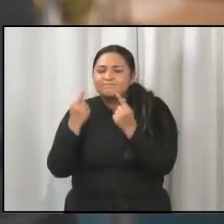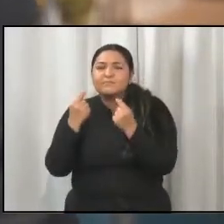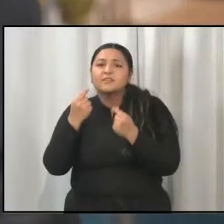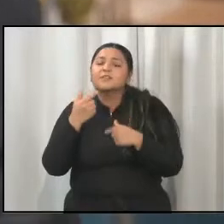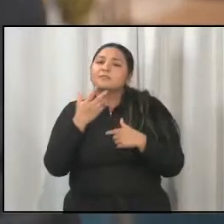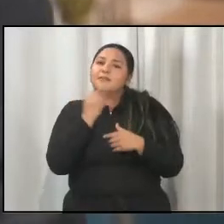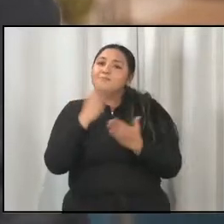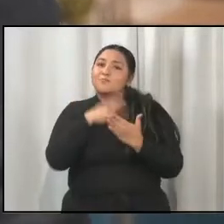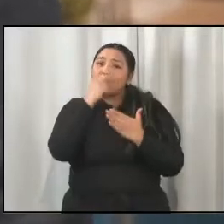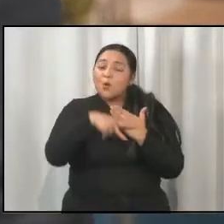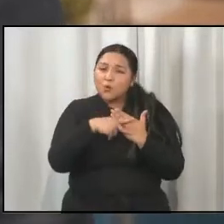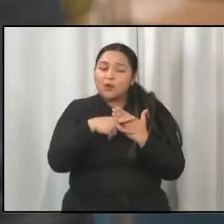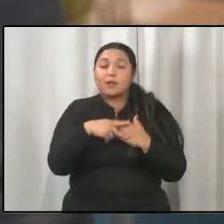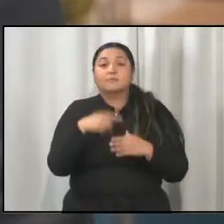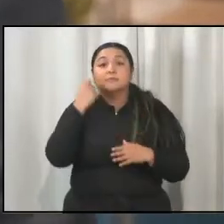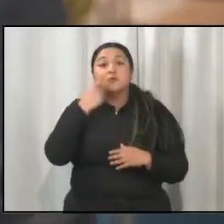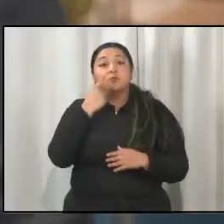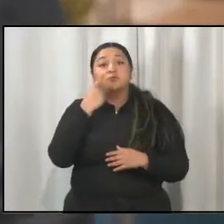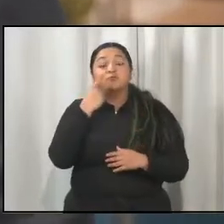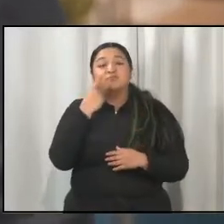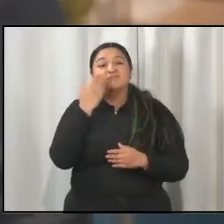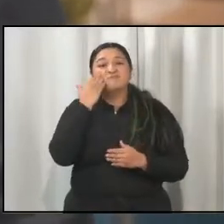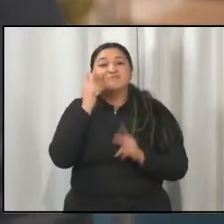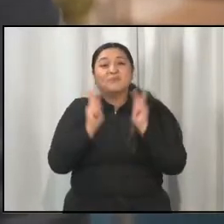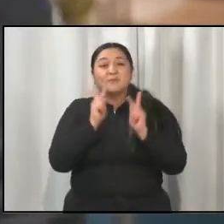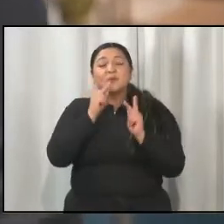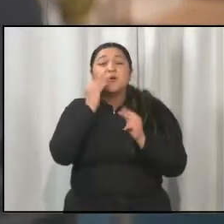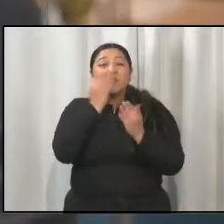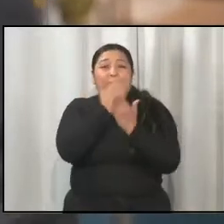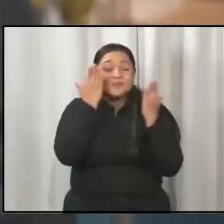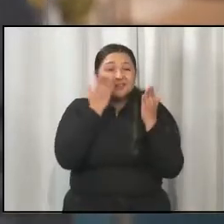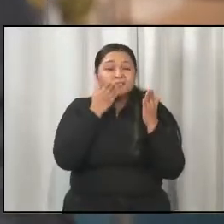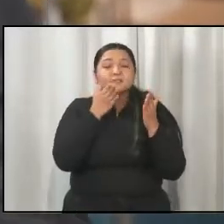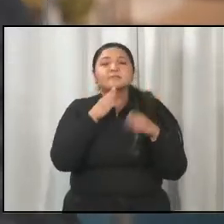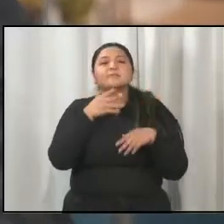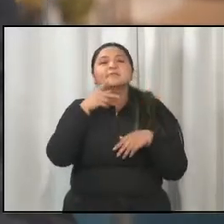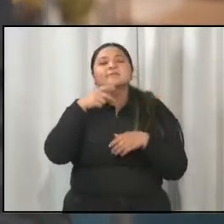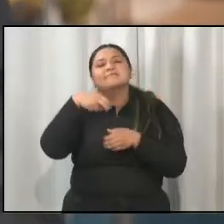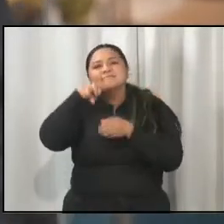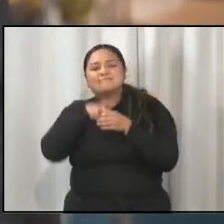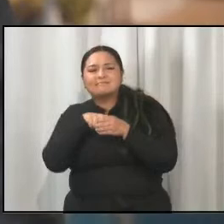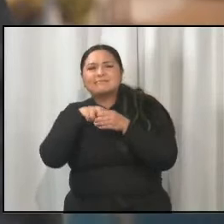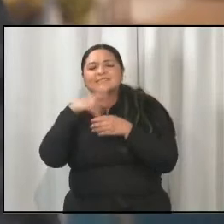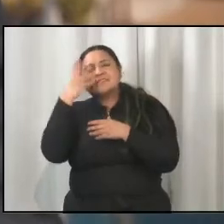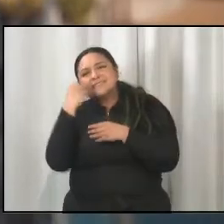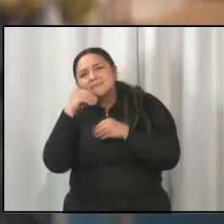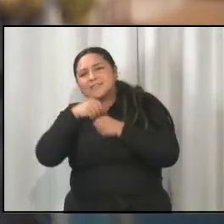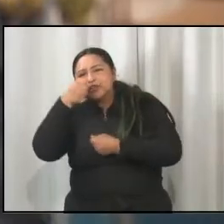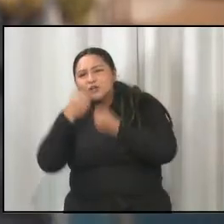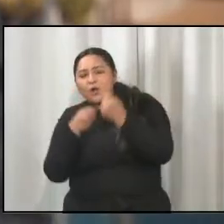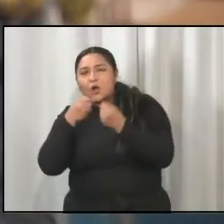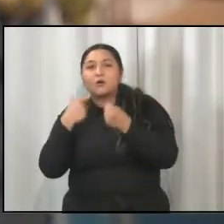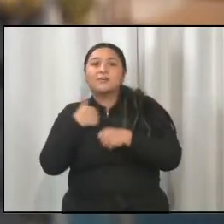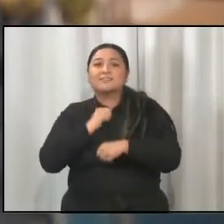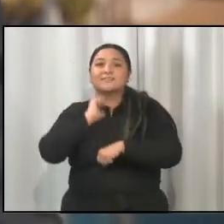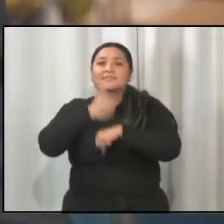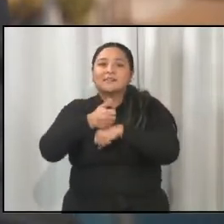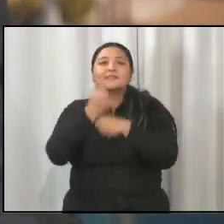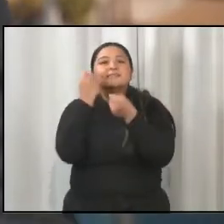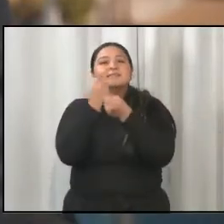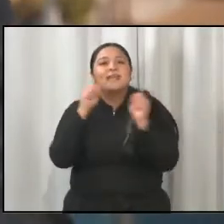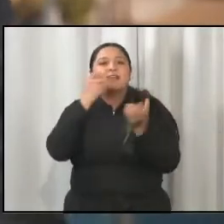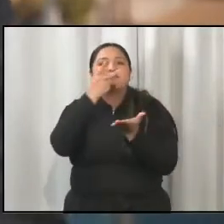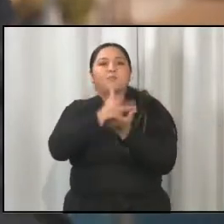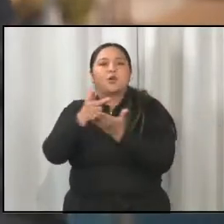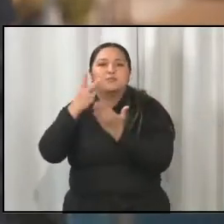for people currently sheltering in their vehicles to park overnight through our safe parking program is critical. And I'm excited that we've been